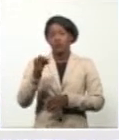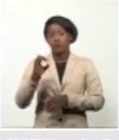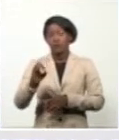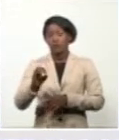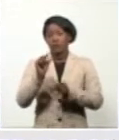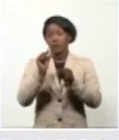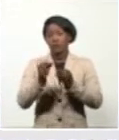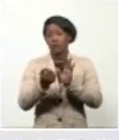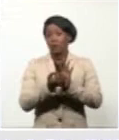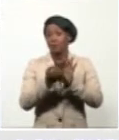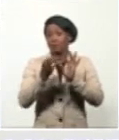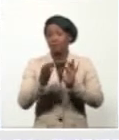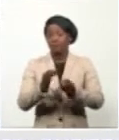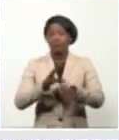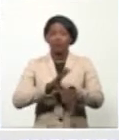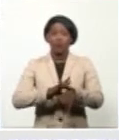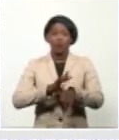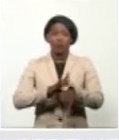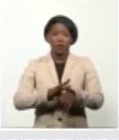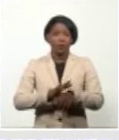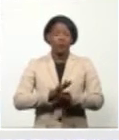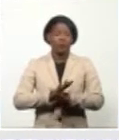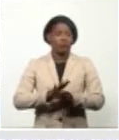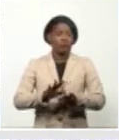71,660 confirmed cases.